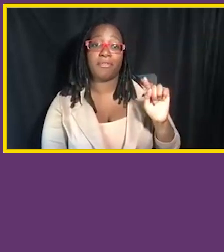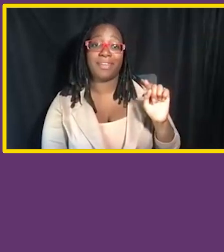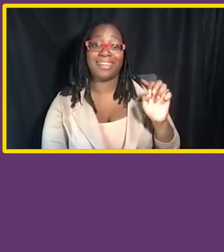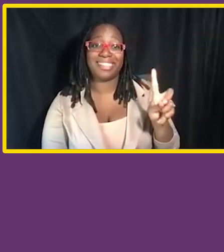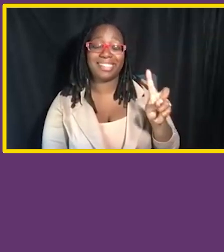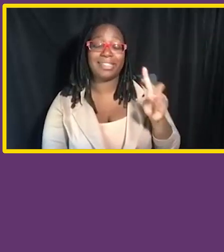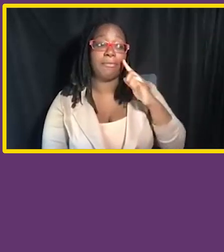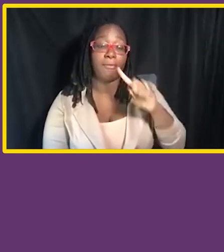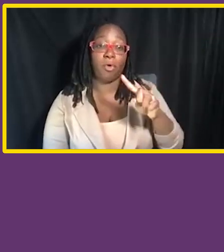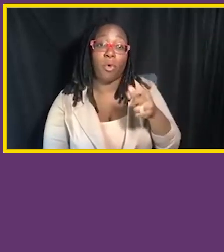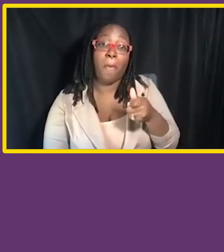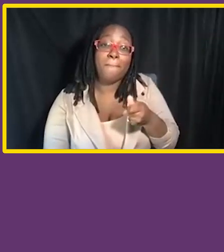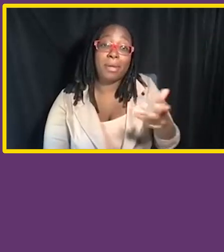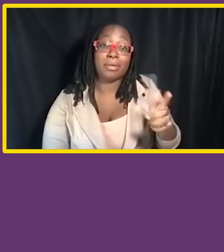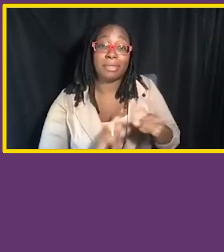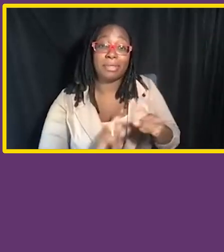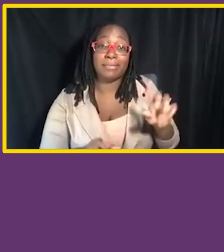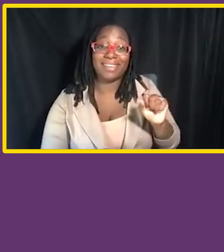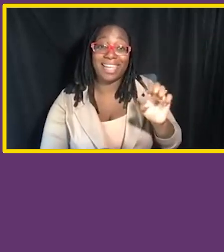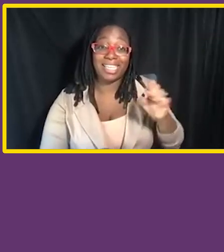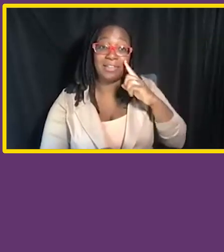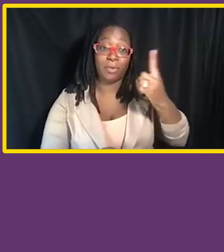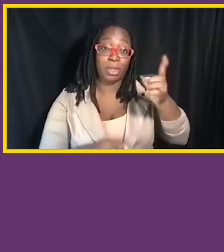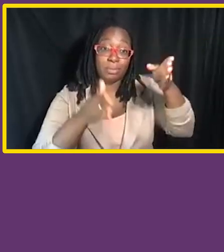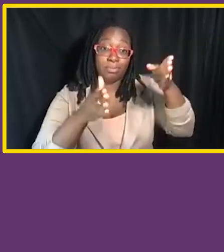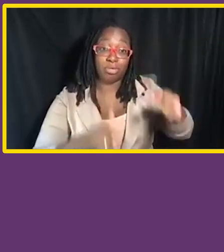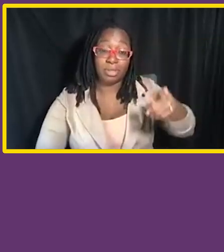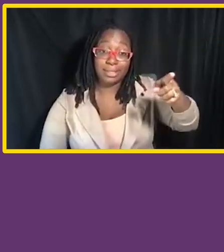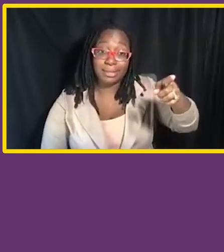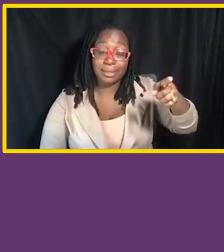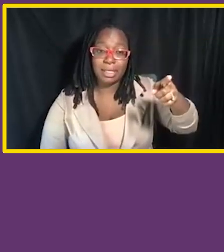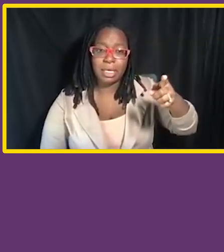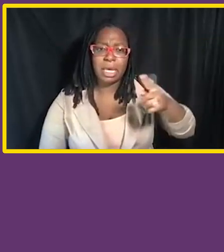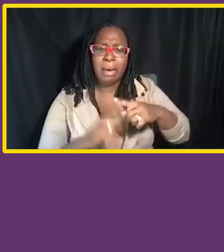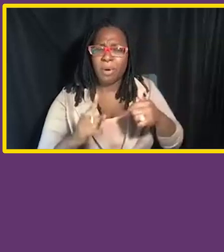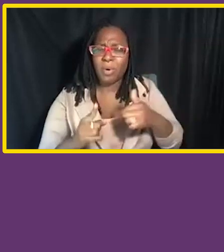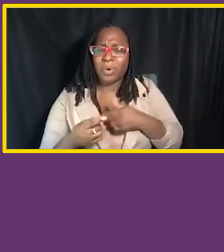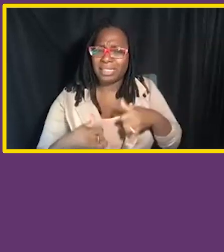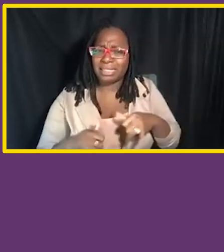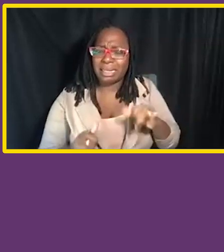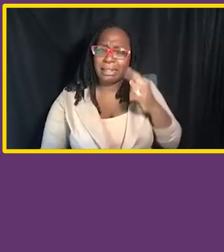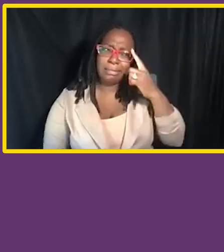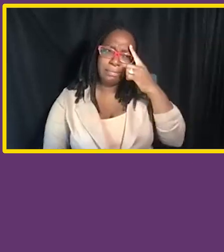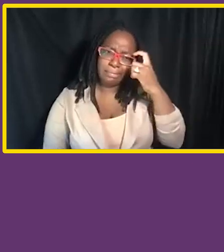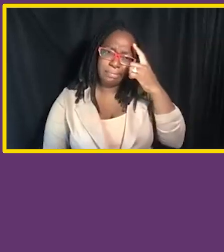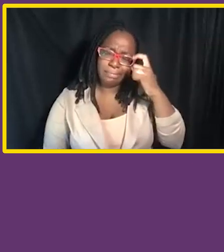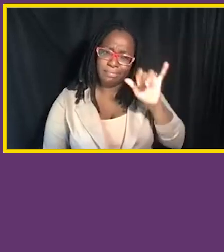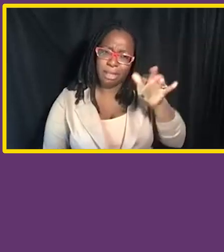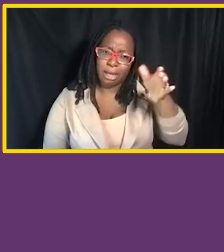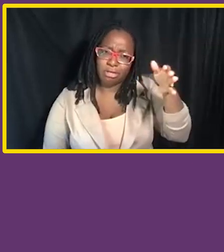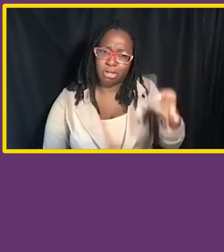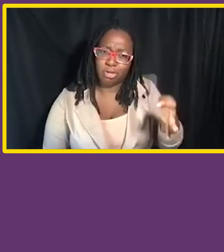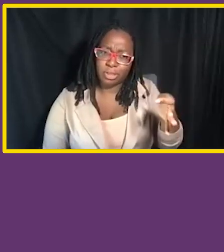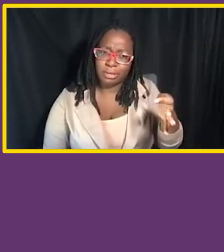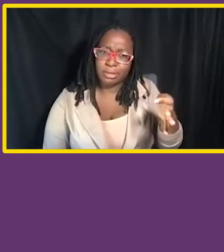person next to somebody who were questioning decisions made in an otherwise